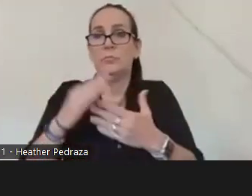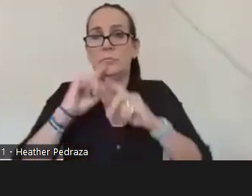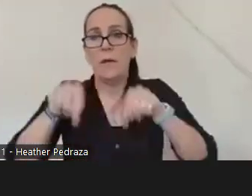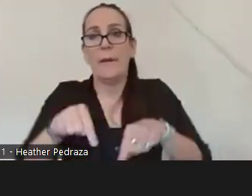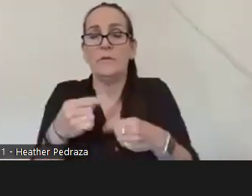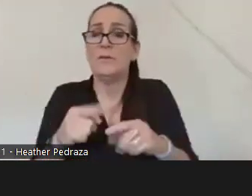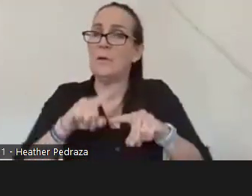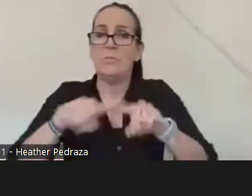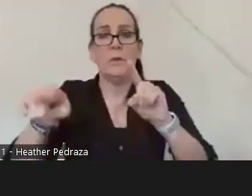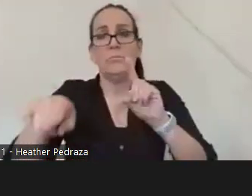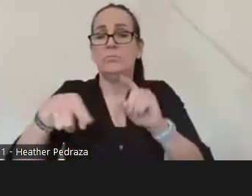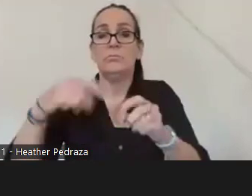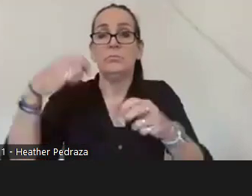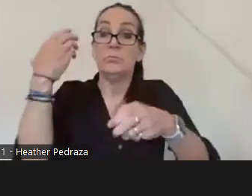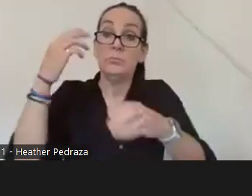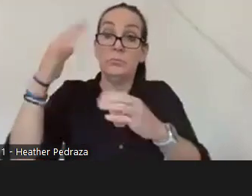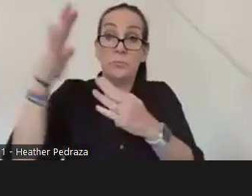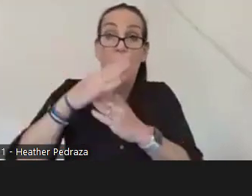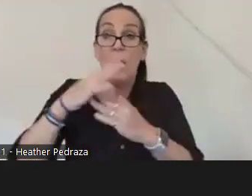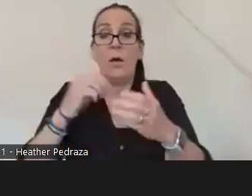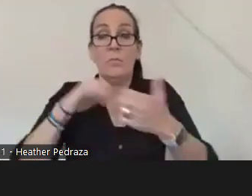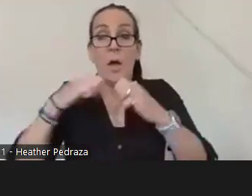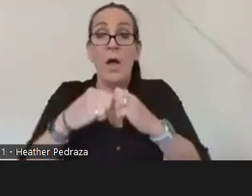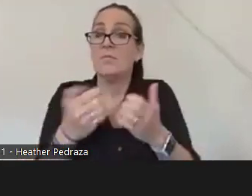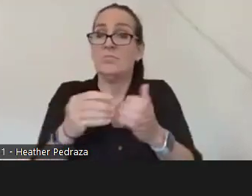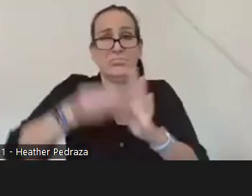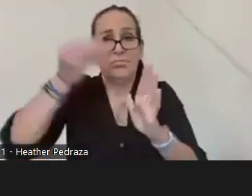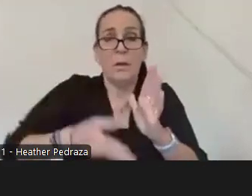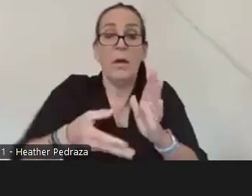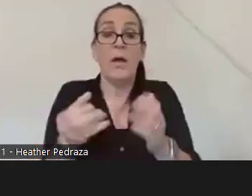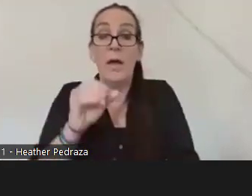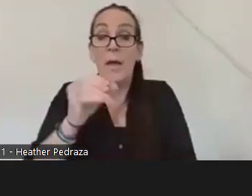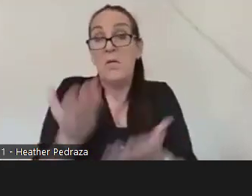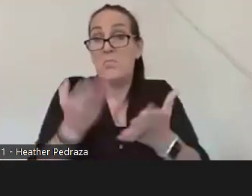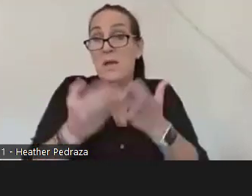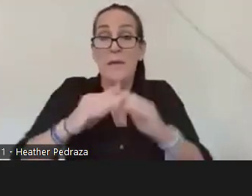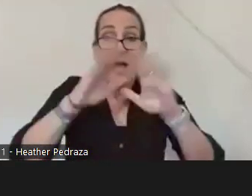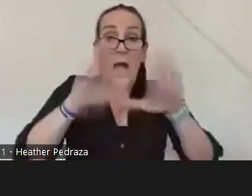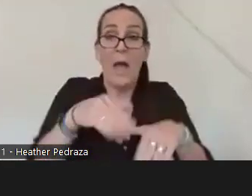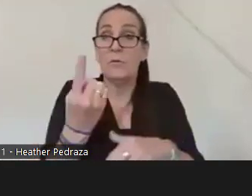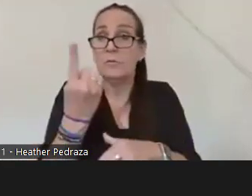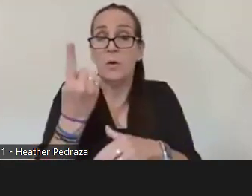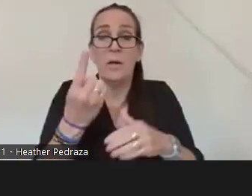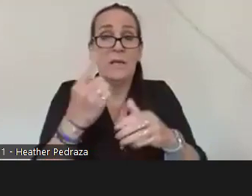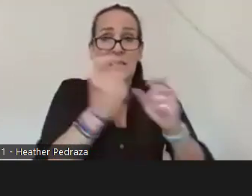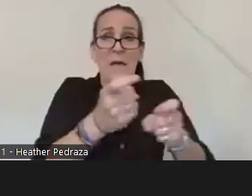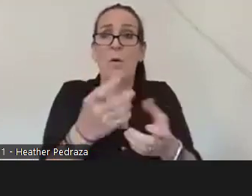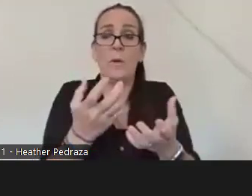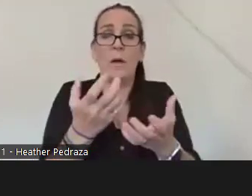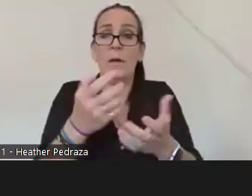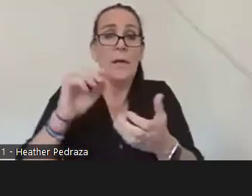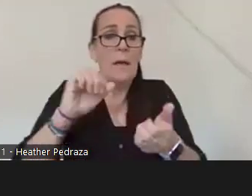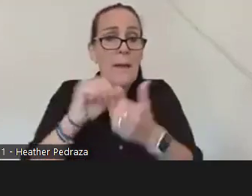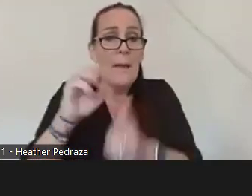so expensive in certain areas. If I were to try to house someone in Merced, or to house someone maybe in Salinas or Soledad or